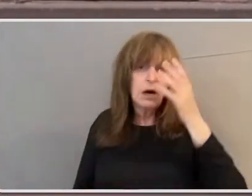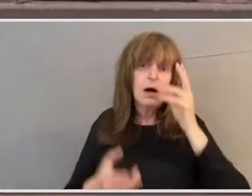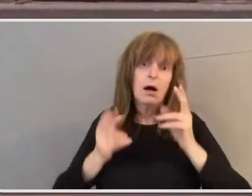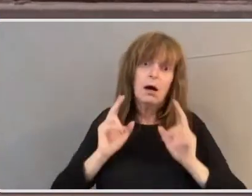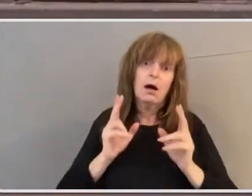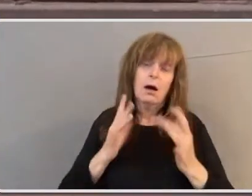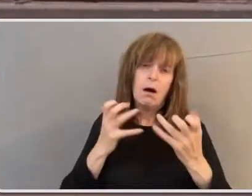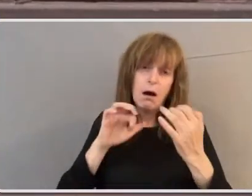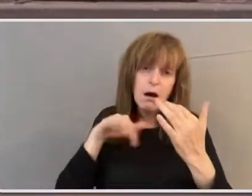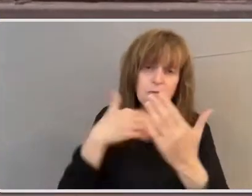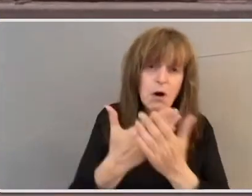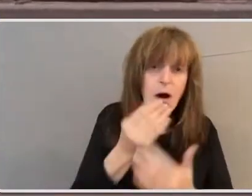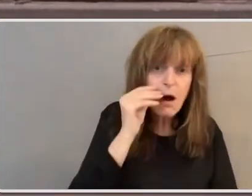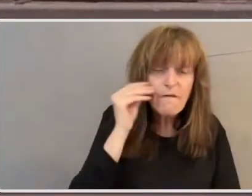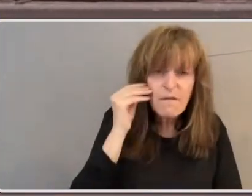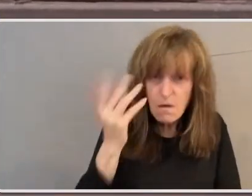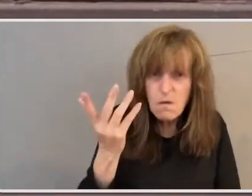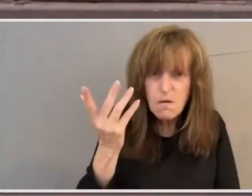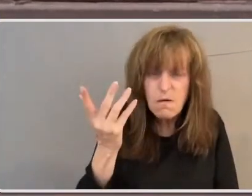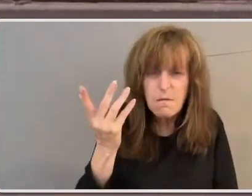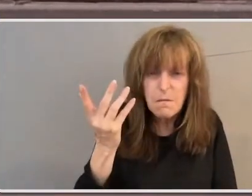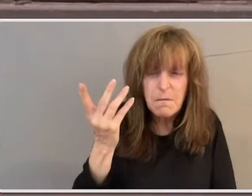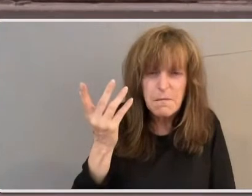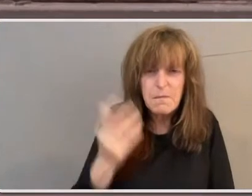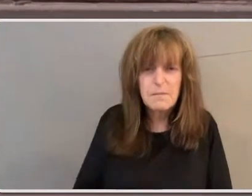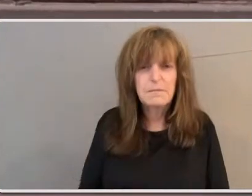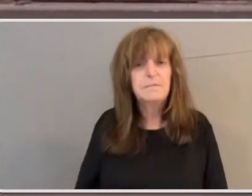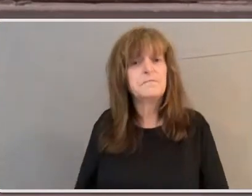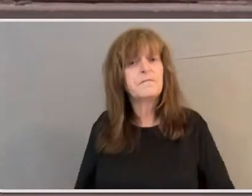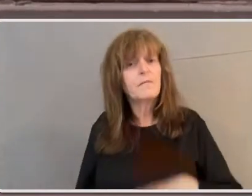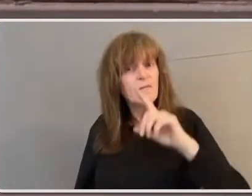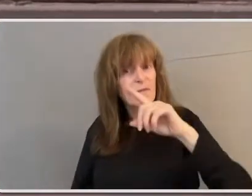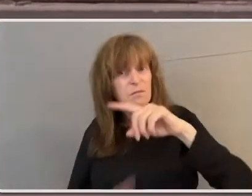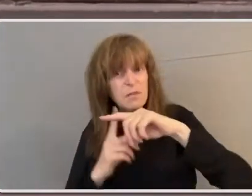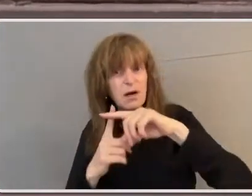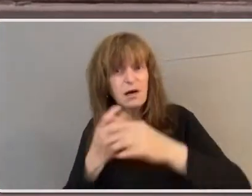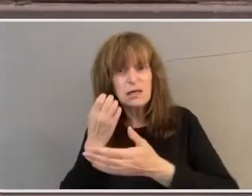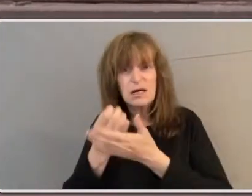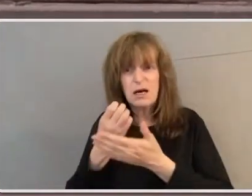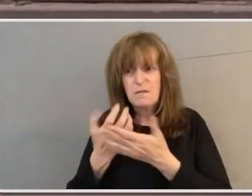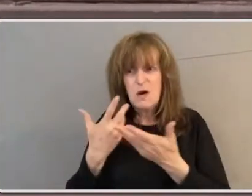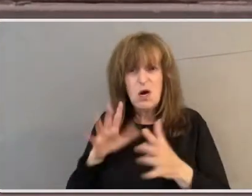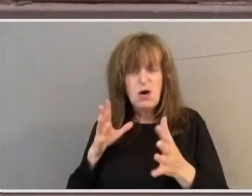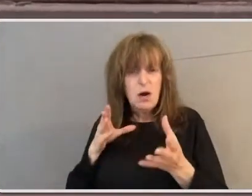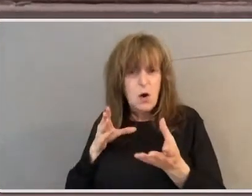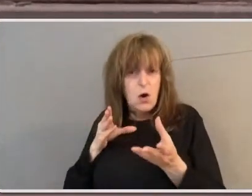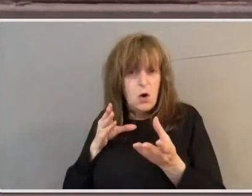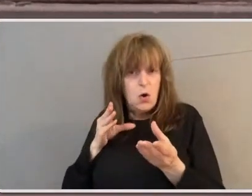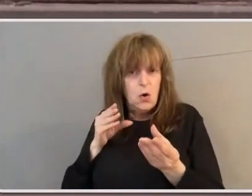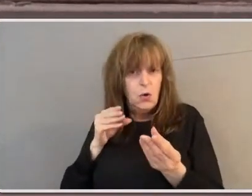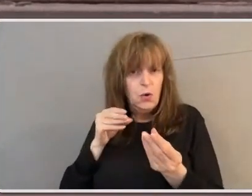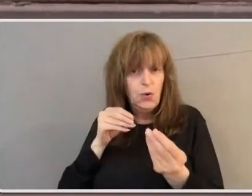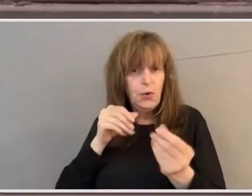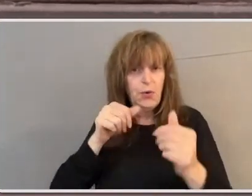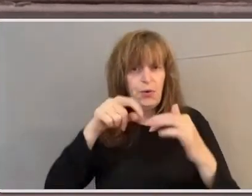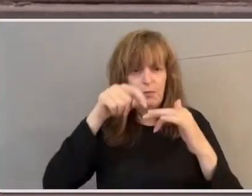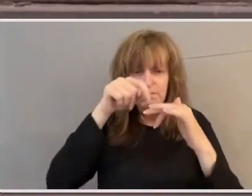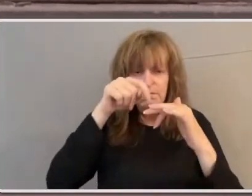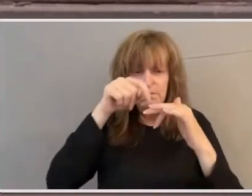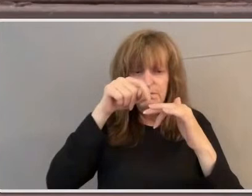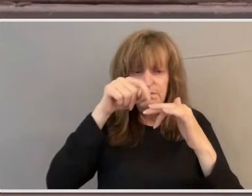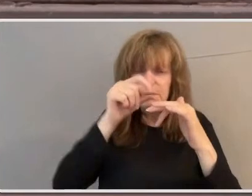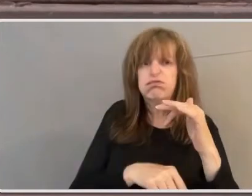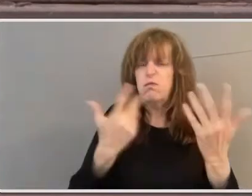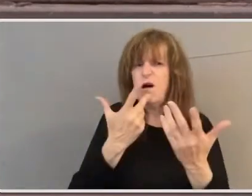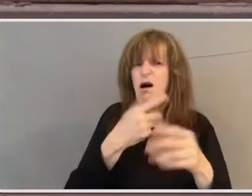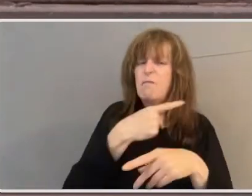costing our economy billions and billions of dollars a year in lost productivity, with goods stuck on